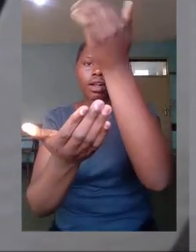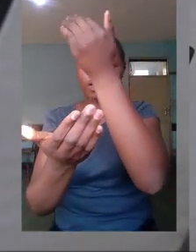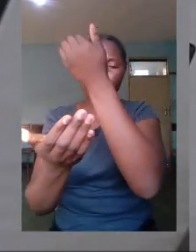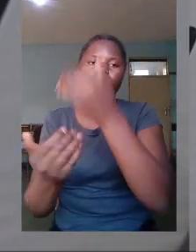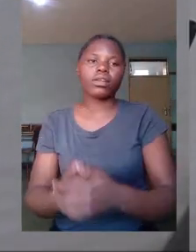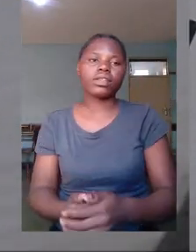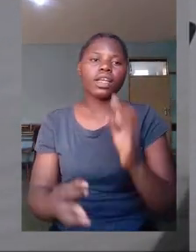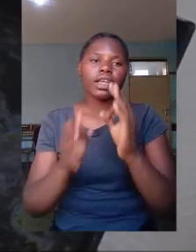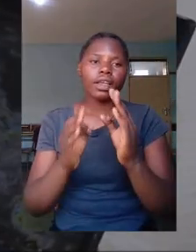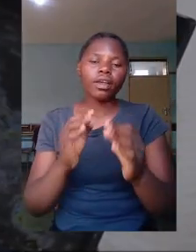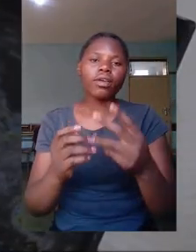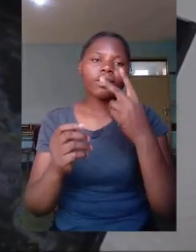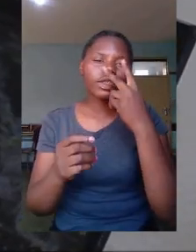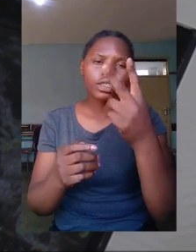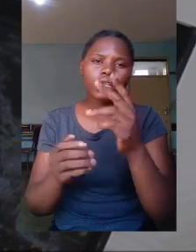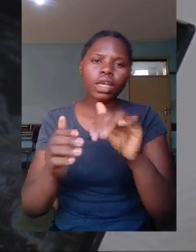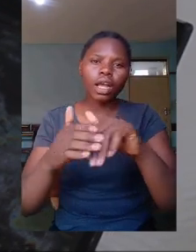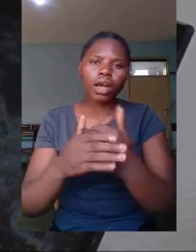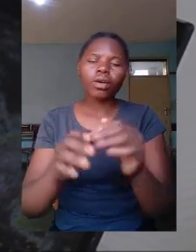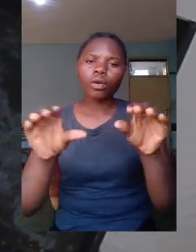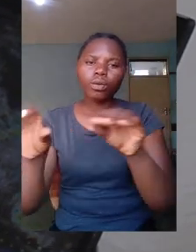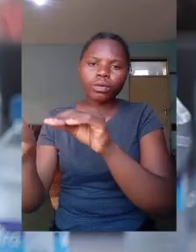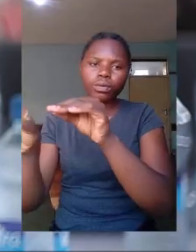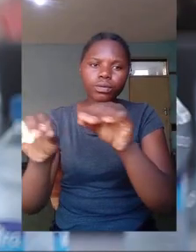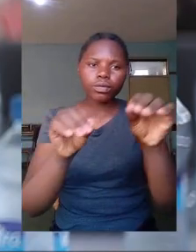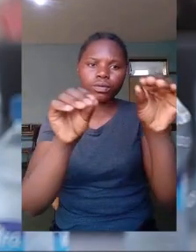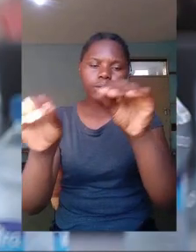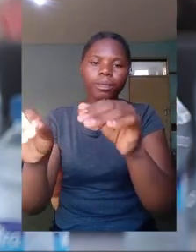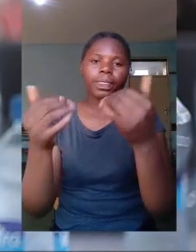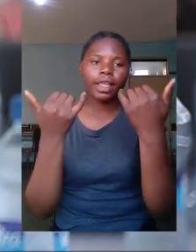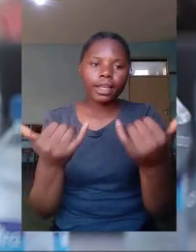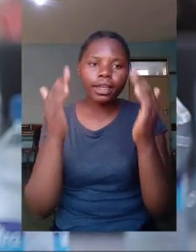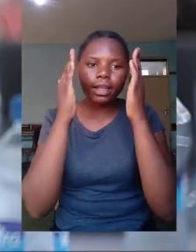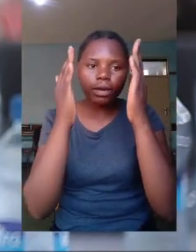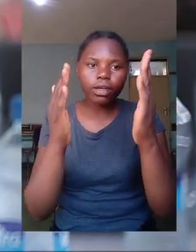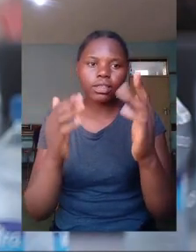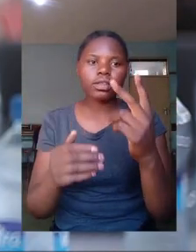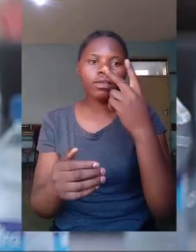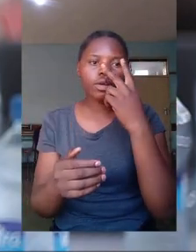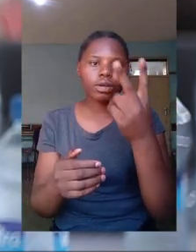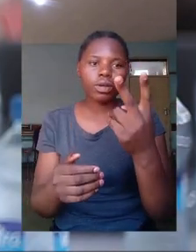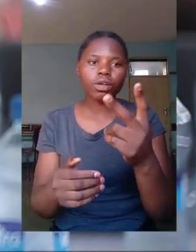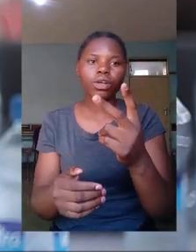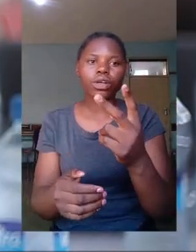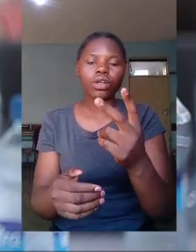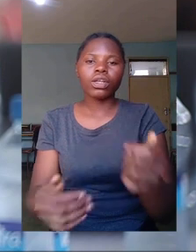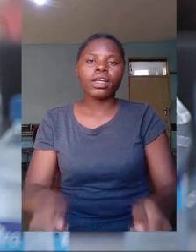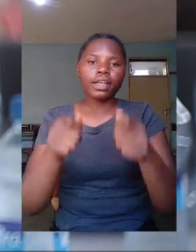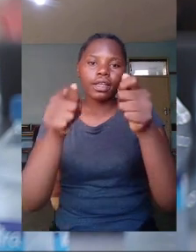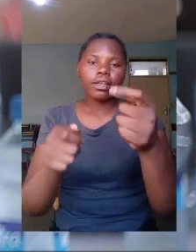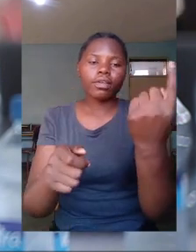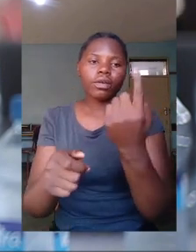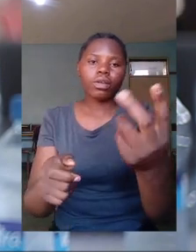then when we play it, we see how the storms have been moving. This is the nowcasting table, and we're looking at now producing nowcasts